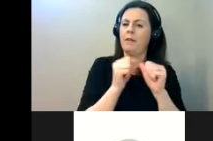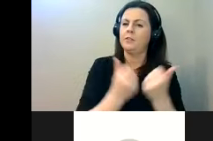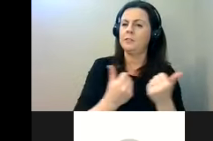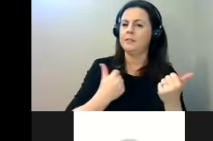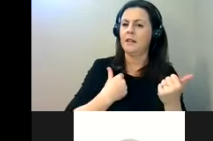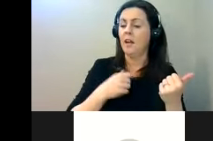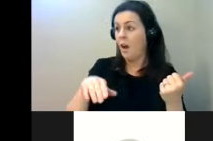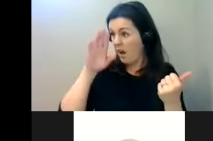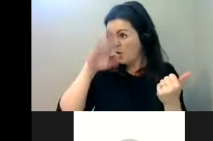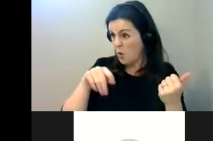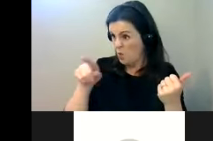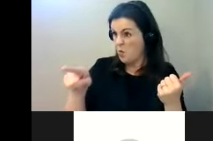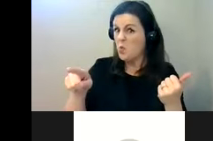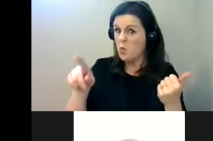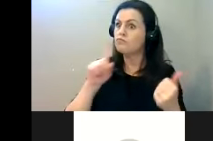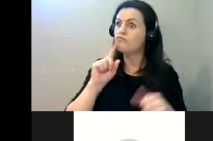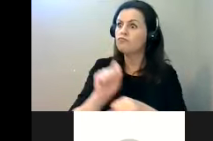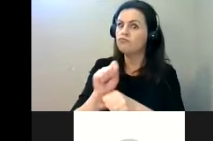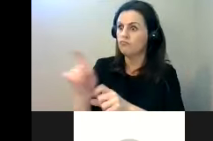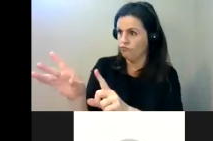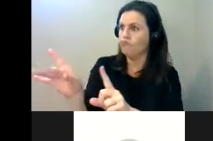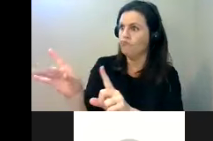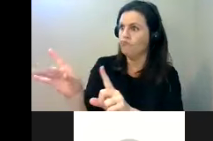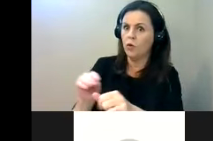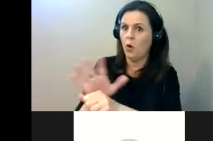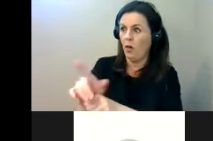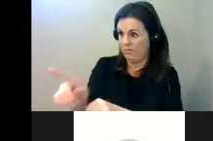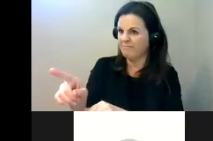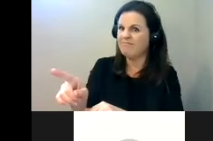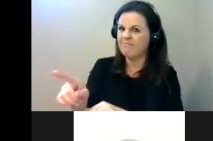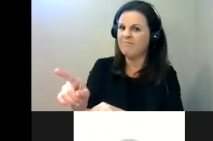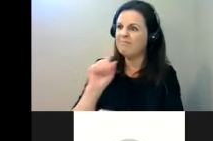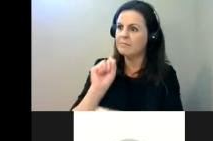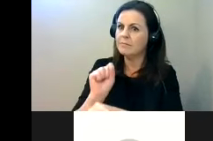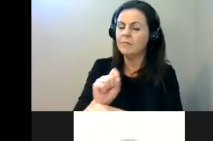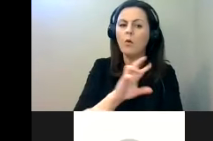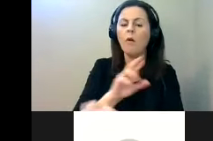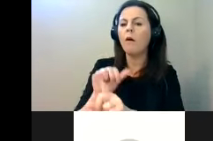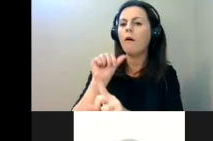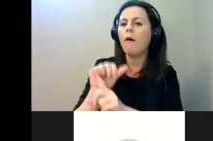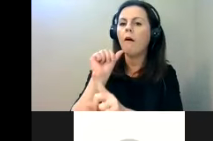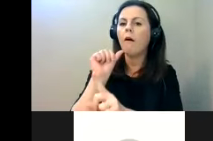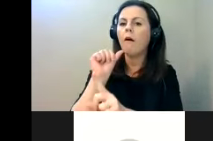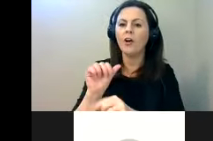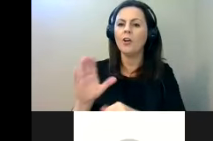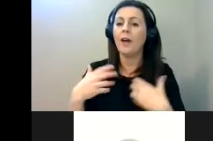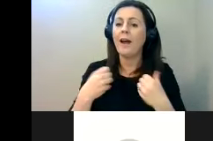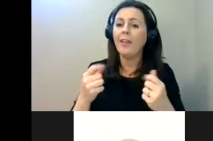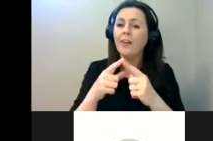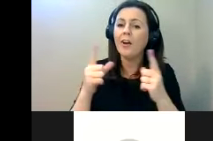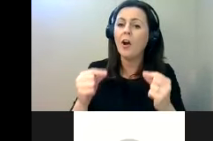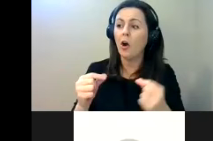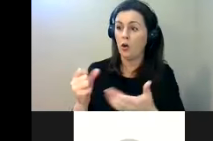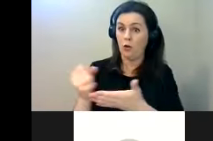that you have tested positive, for example, for COVID-19, or tricking you into confirming your health card and credit